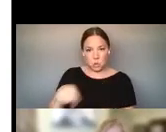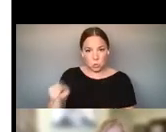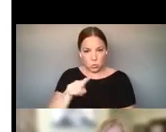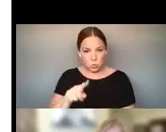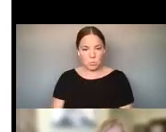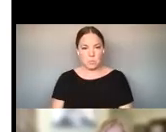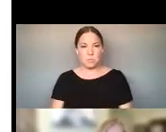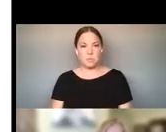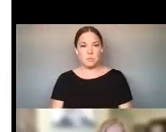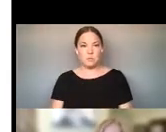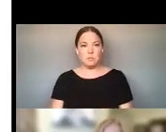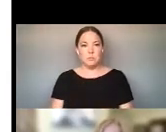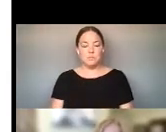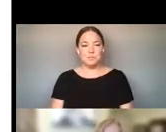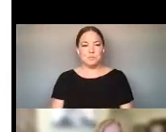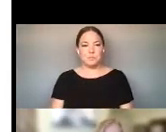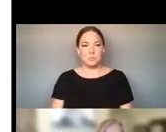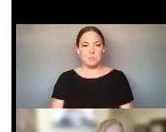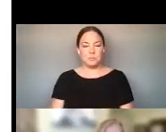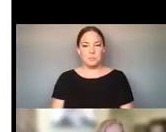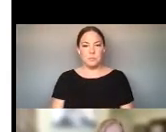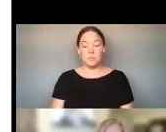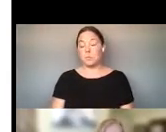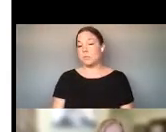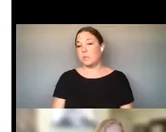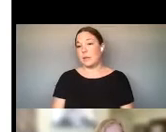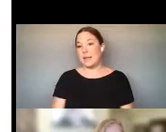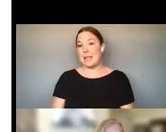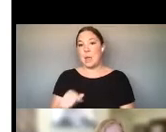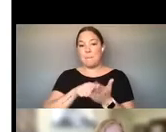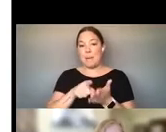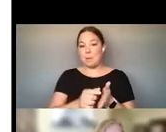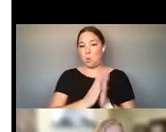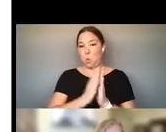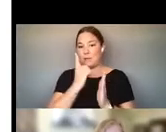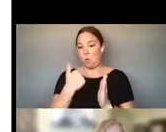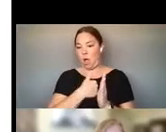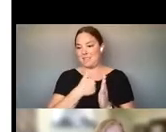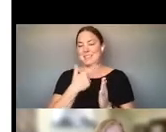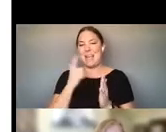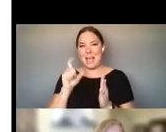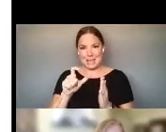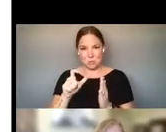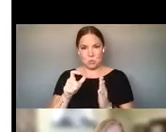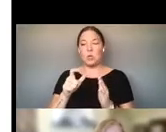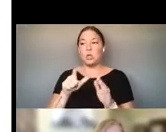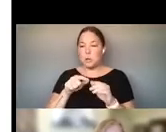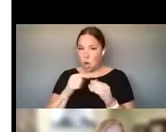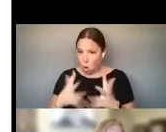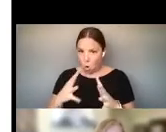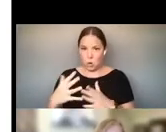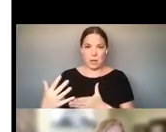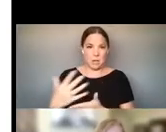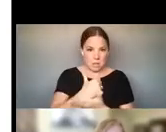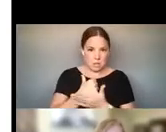Because when you when you go to submit a payment request to us, it has to be for costs you've already incurred during your grant period or